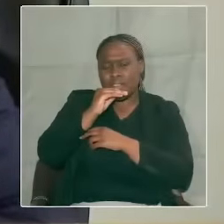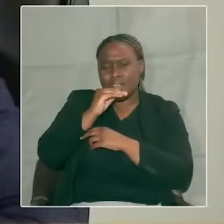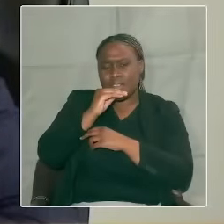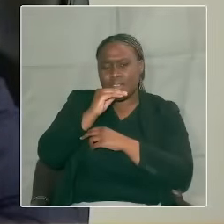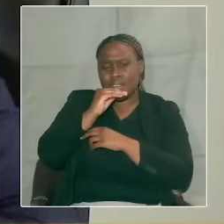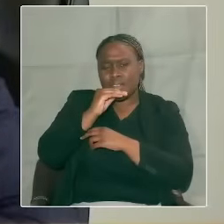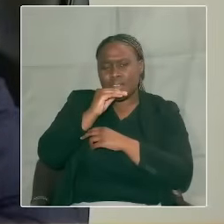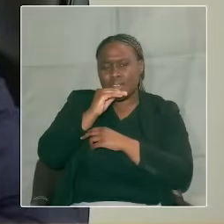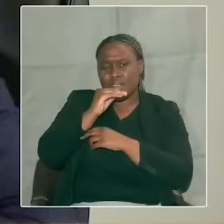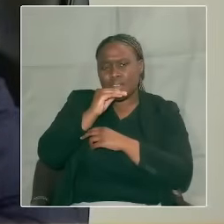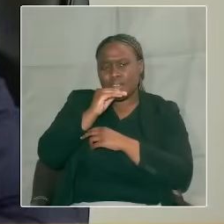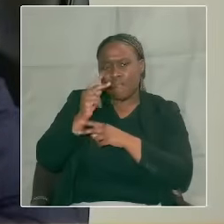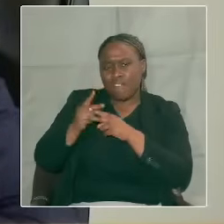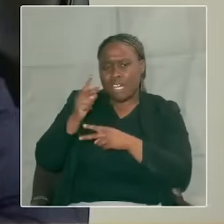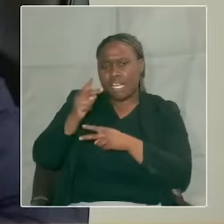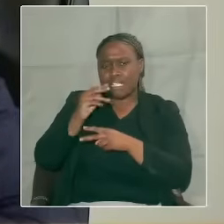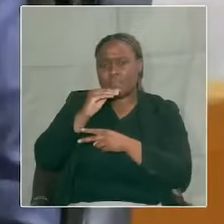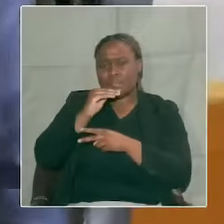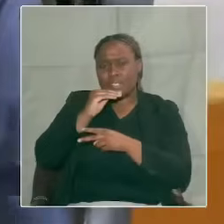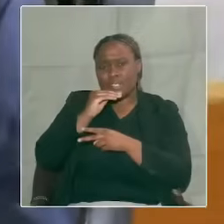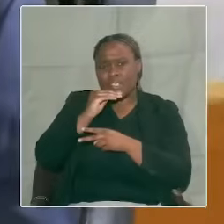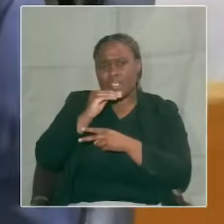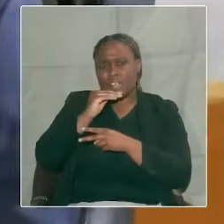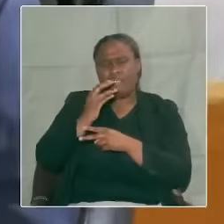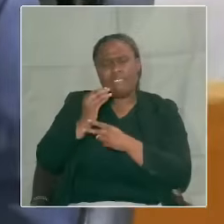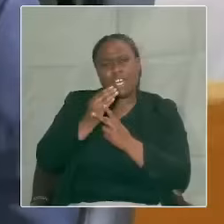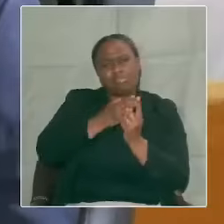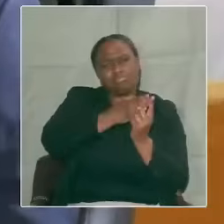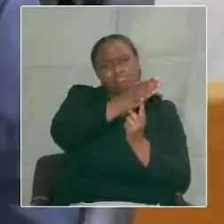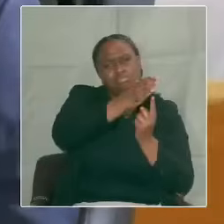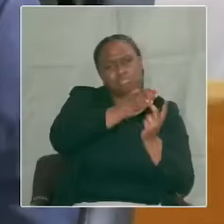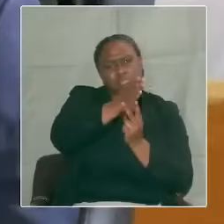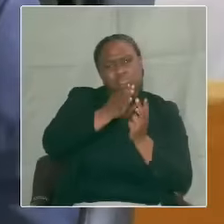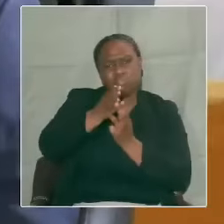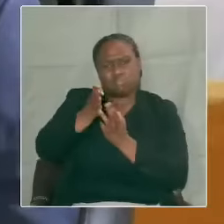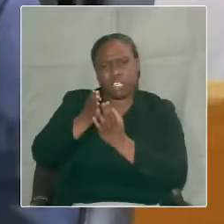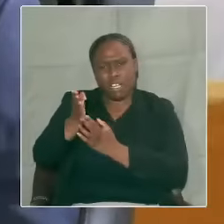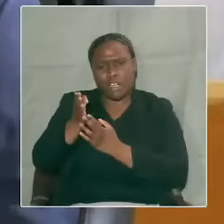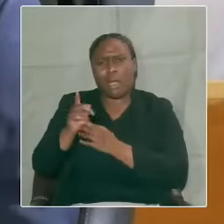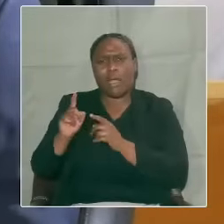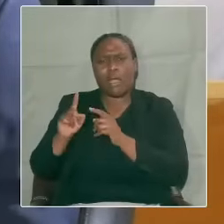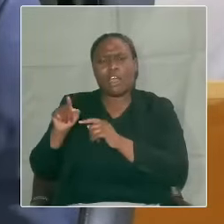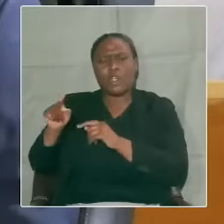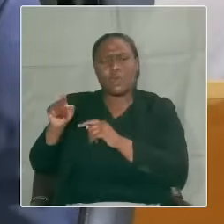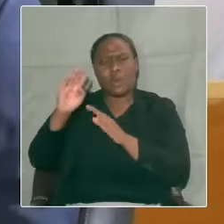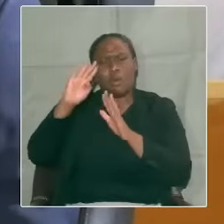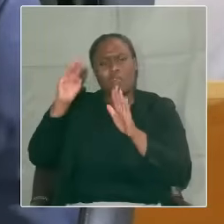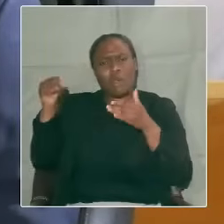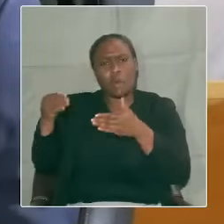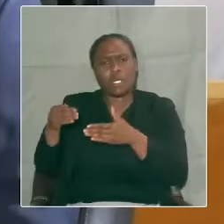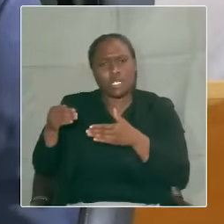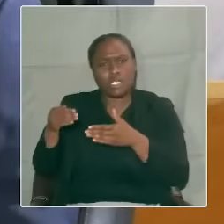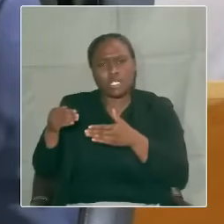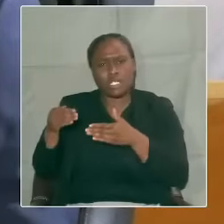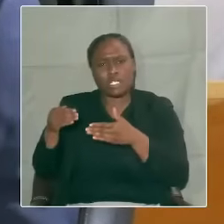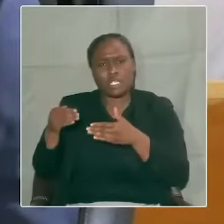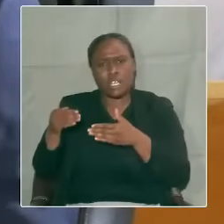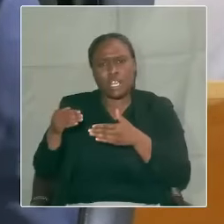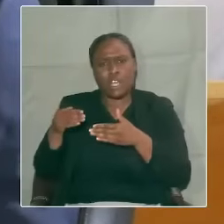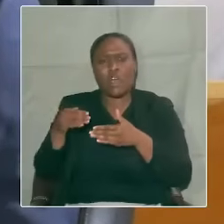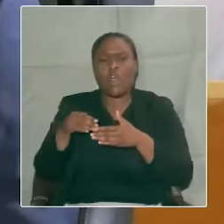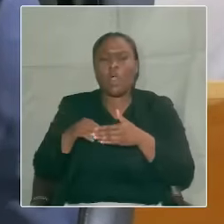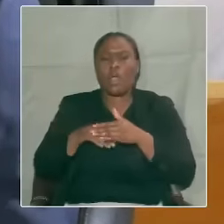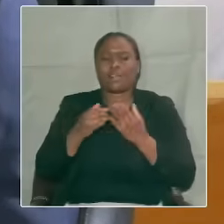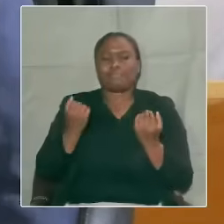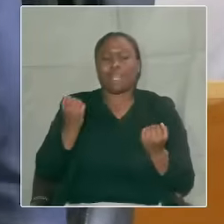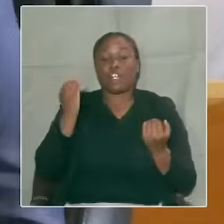different categories of finalization, and you are now focusing on